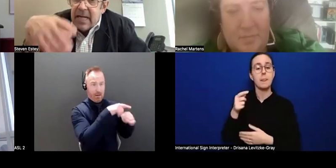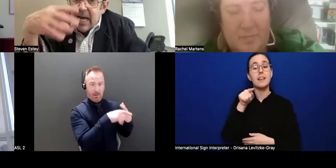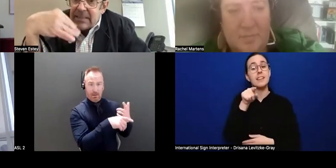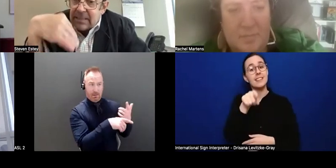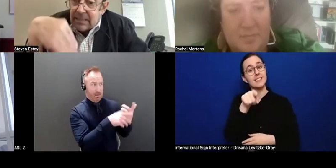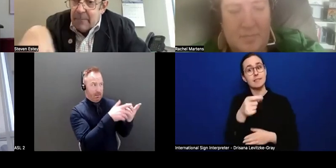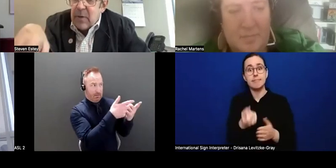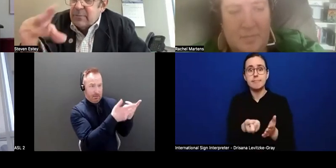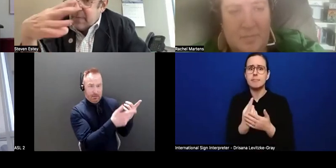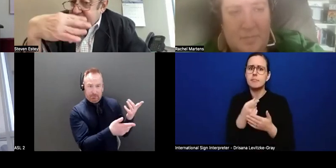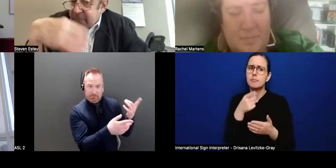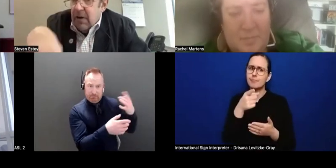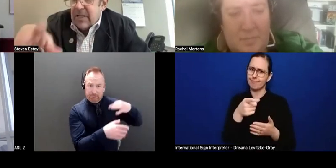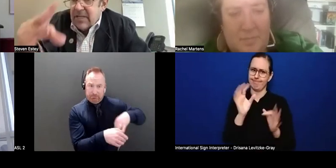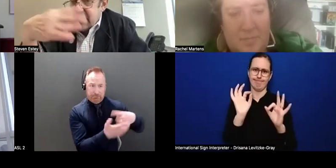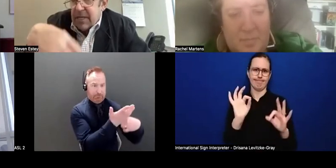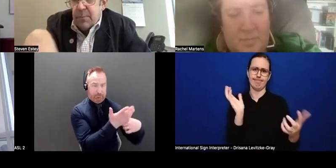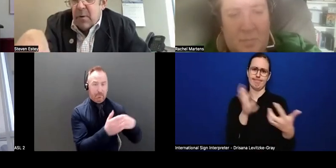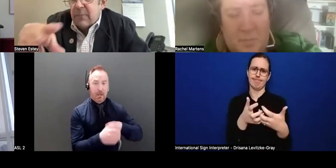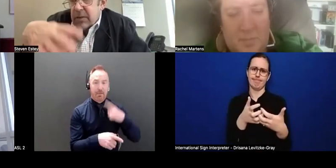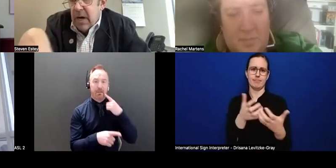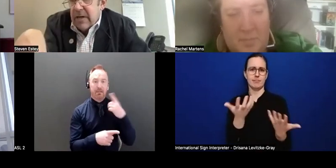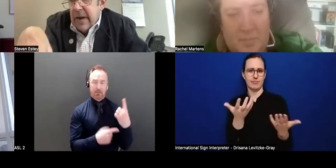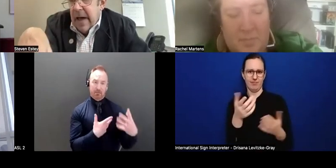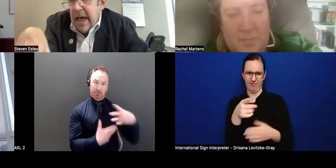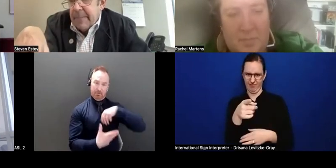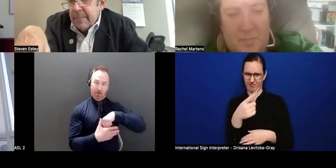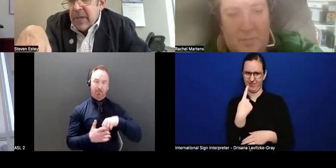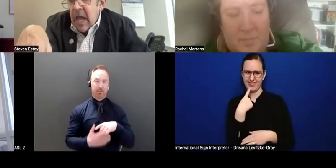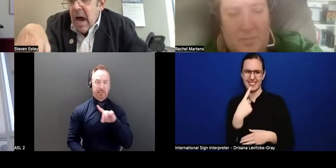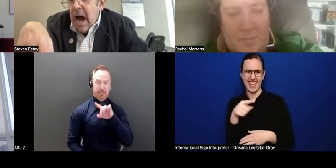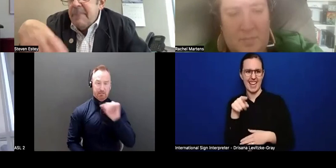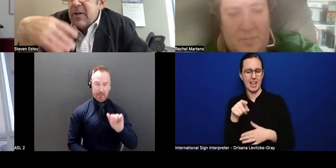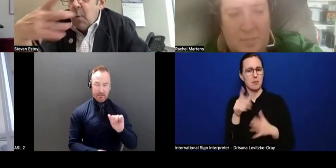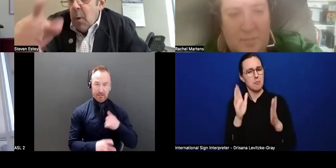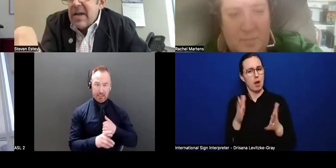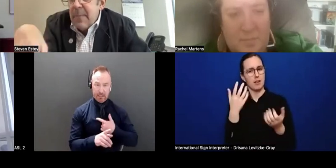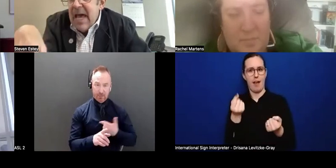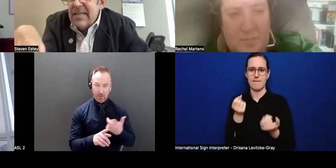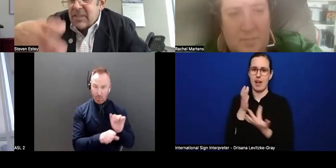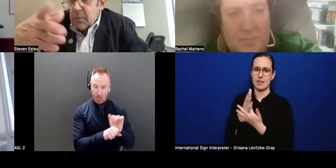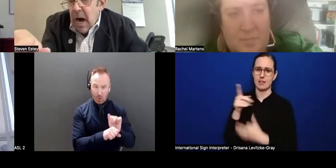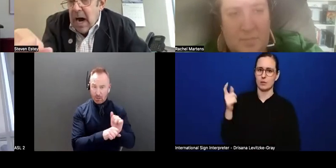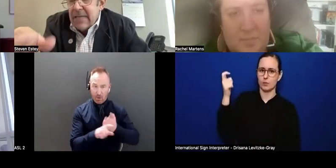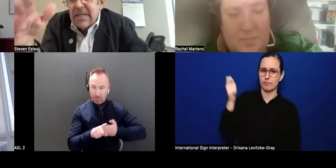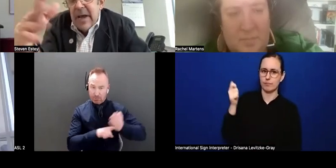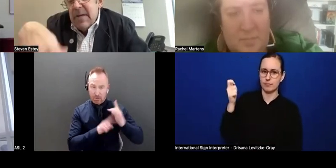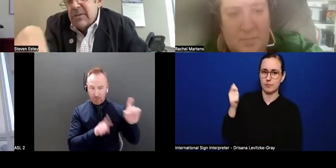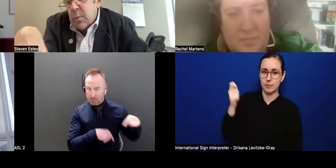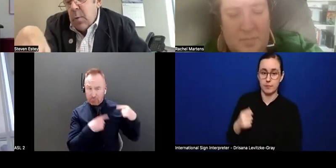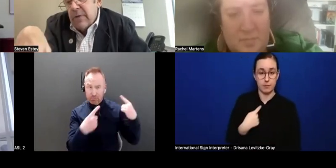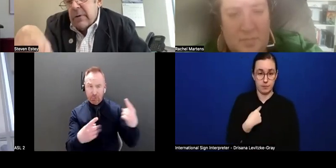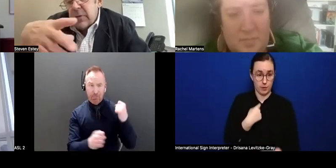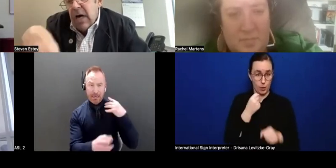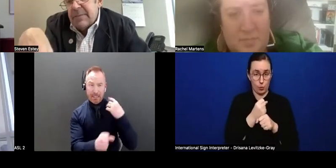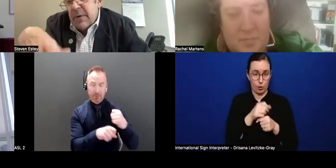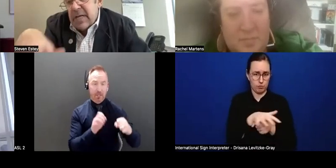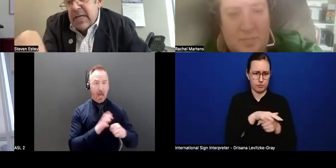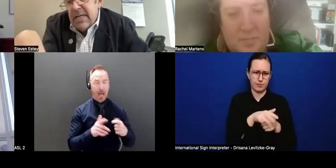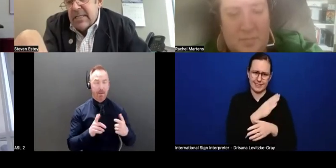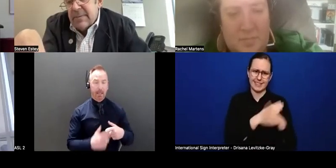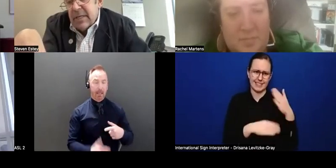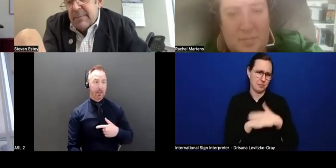that, as someone who's been involved in disability work for a long time, I've been quite amazed to watch. Minister Qualtrough talked